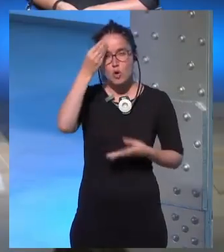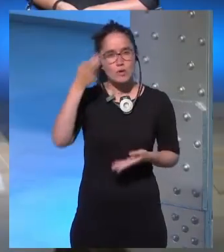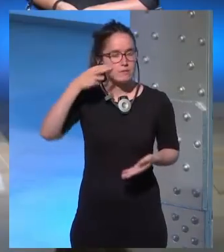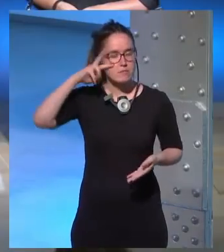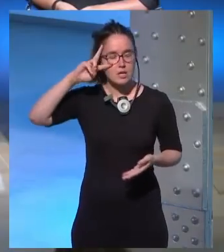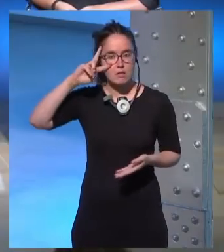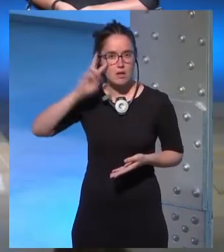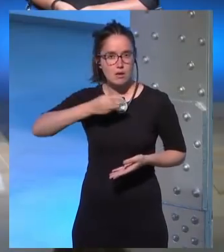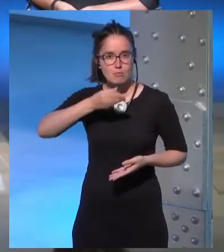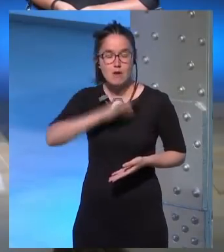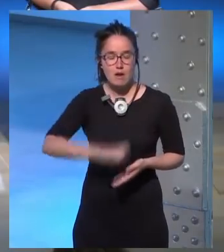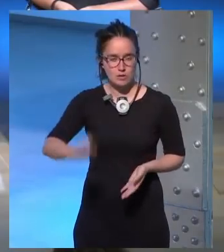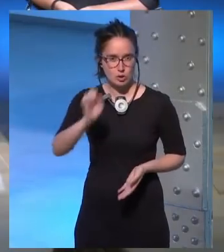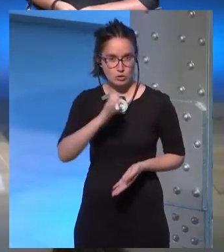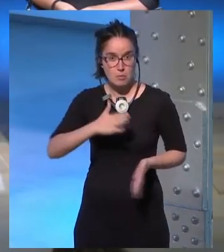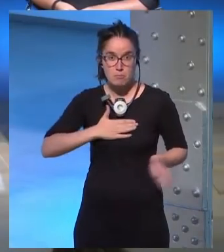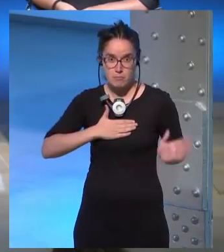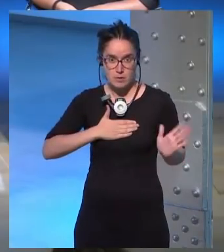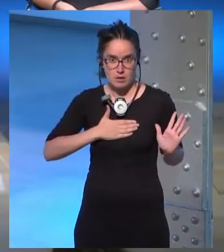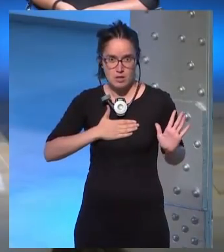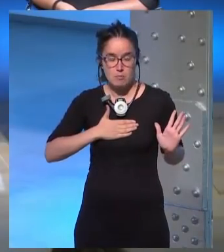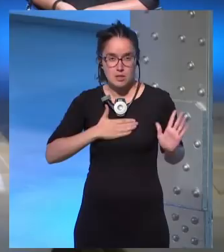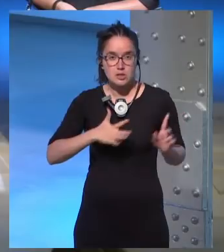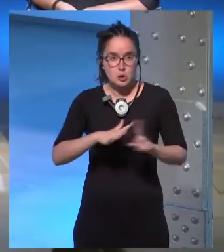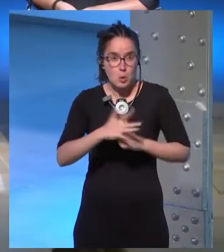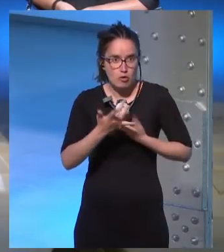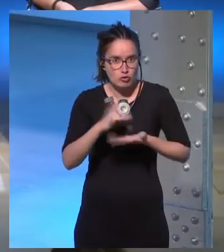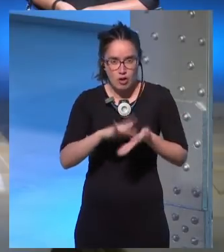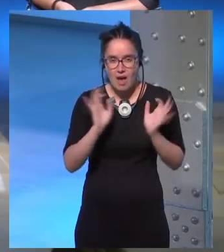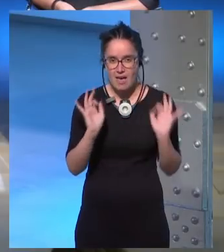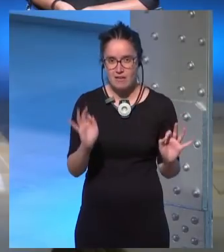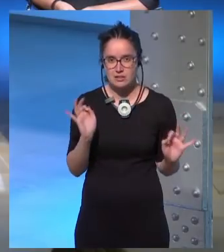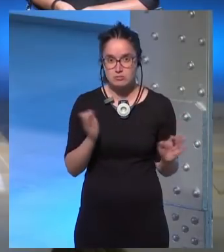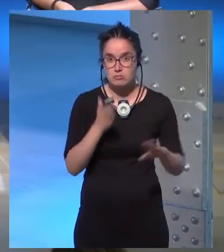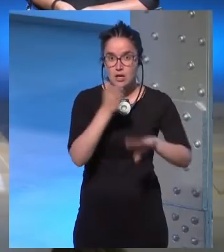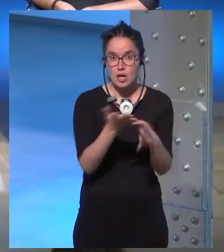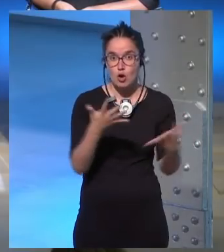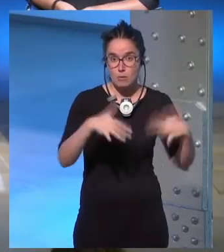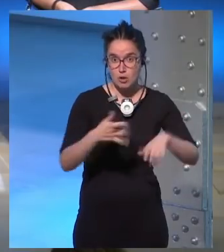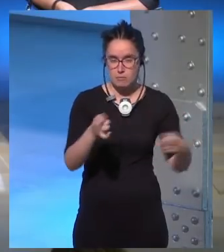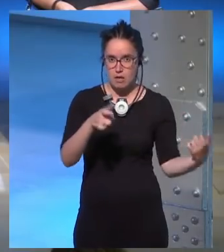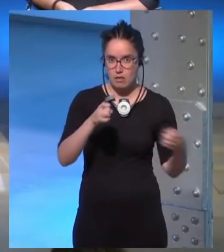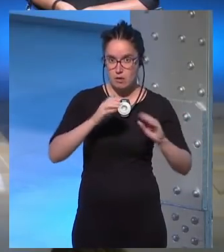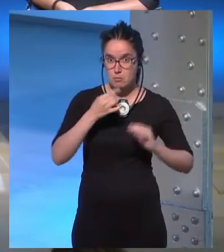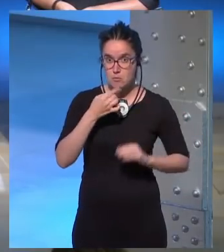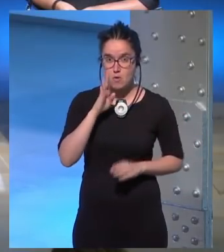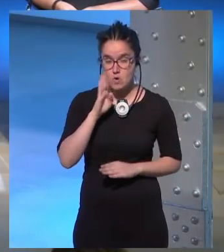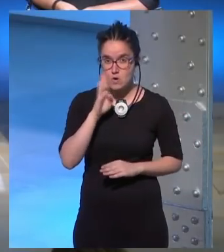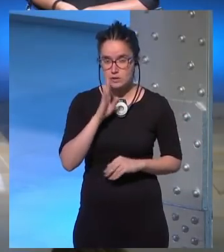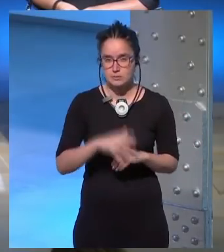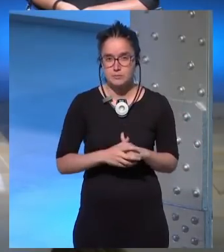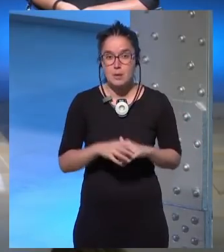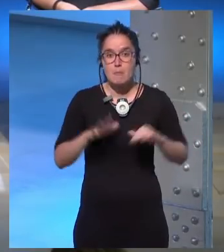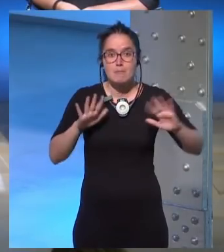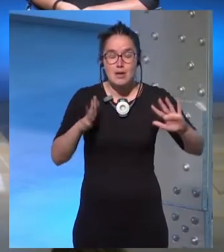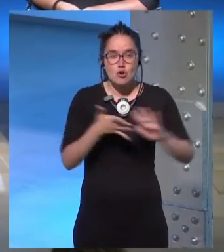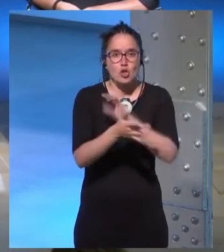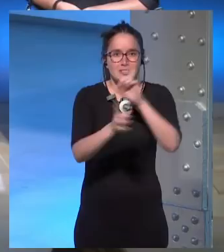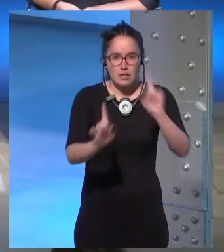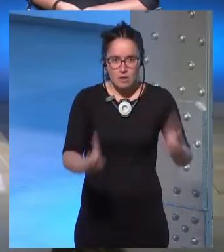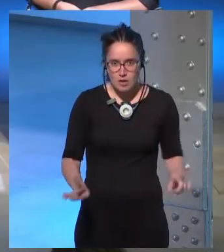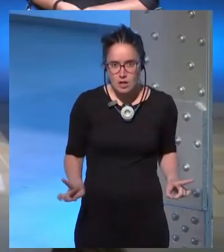But it does not then say, well, you can not have women in all the other programs. It just says this